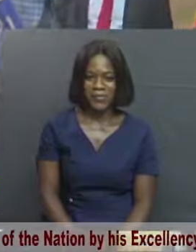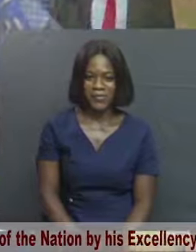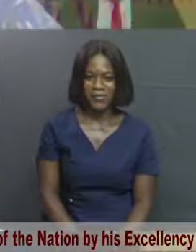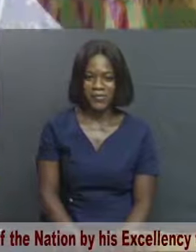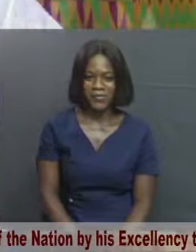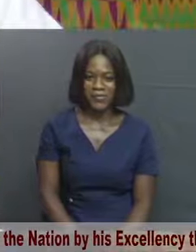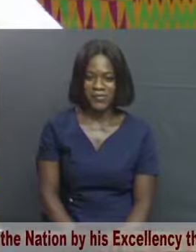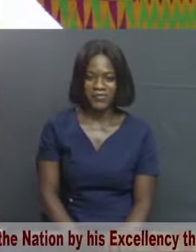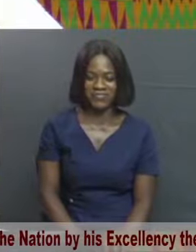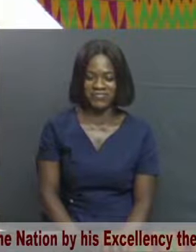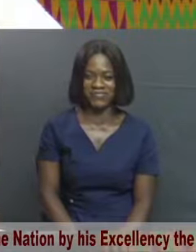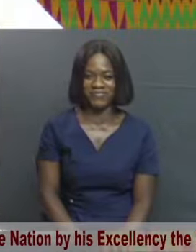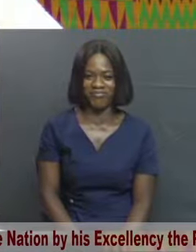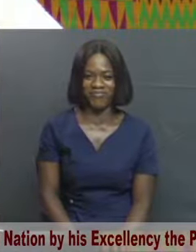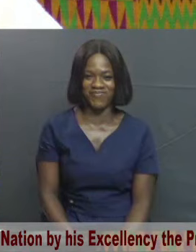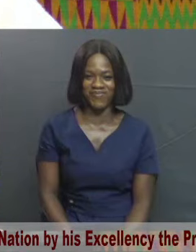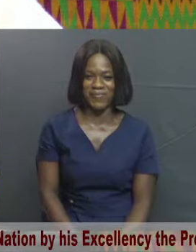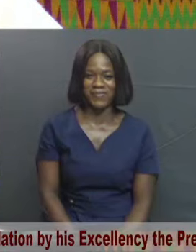members